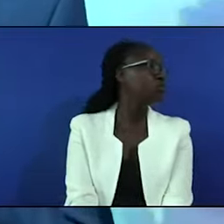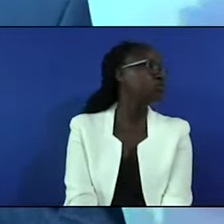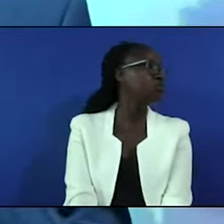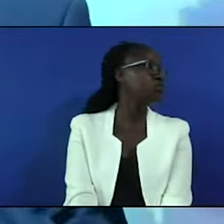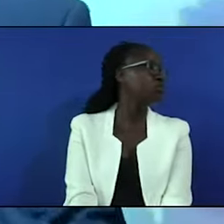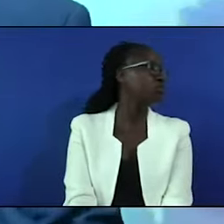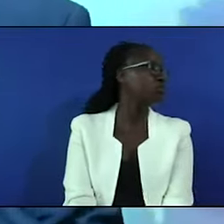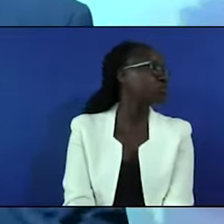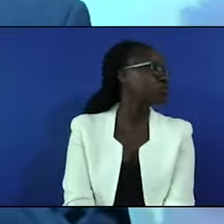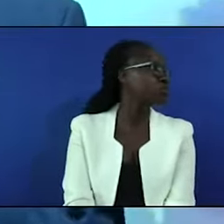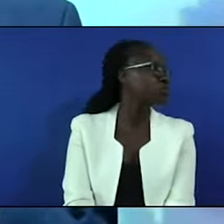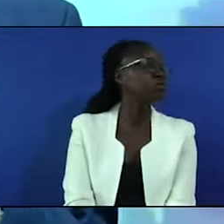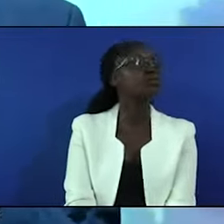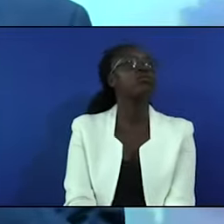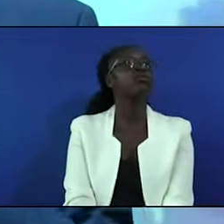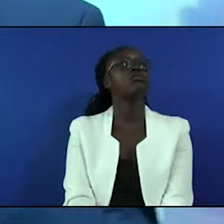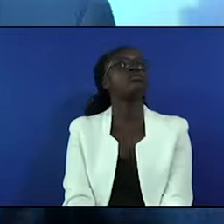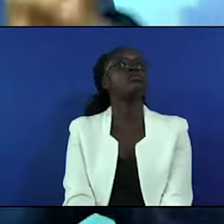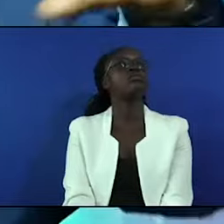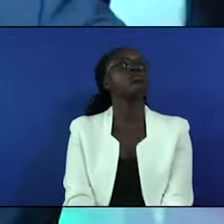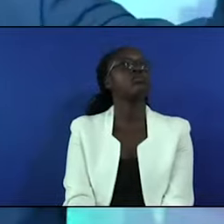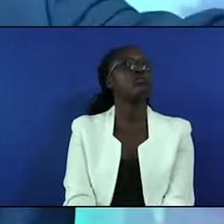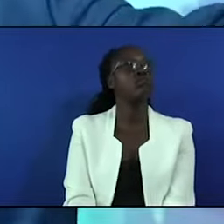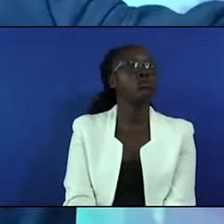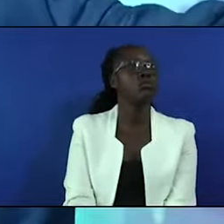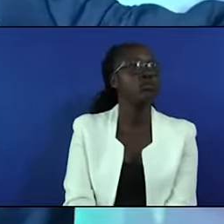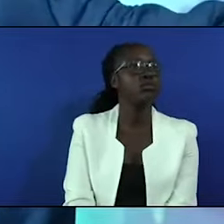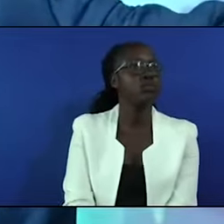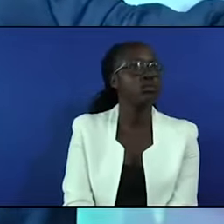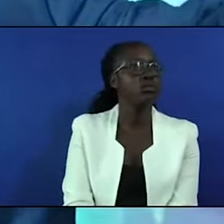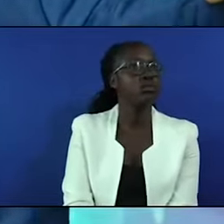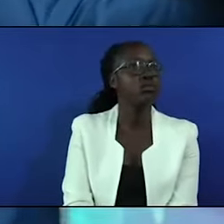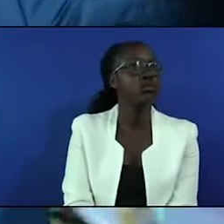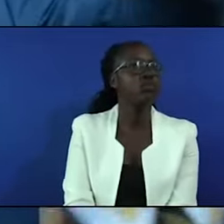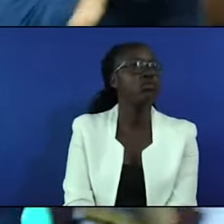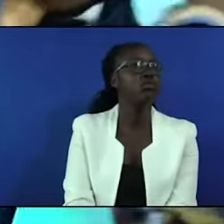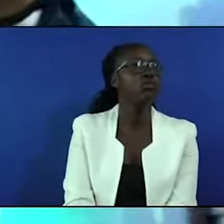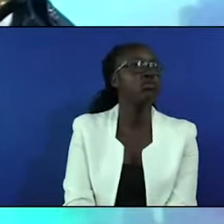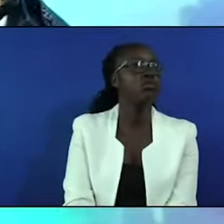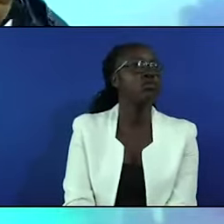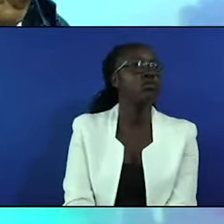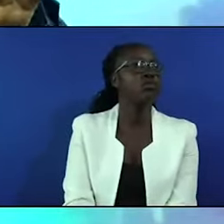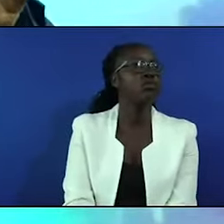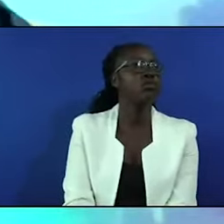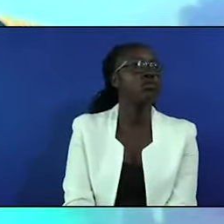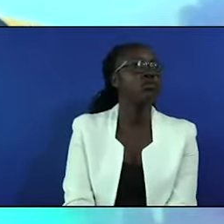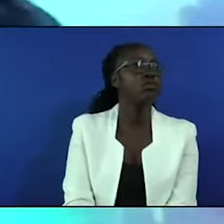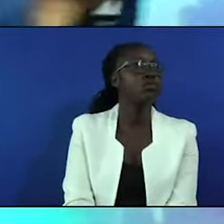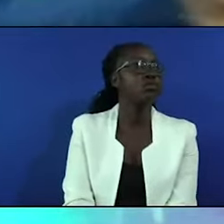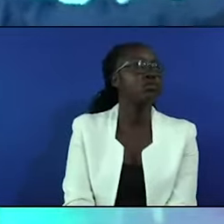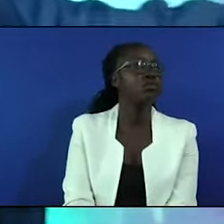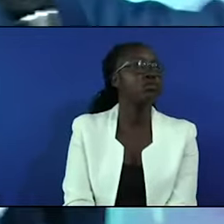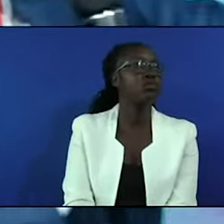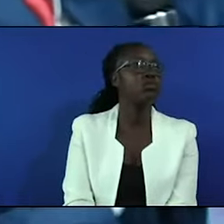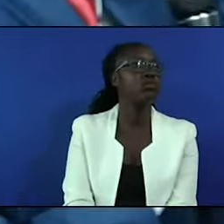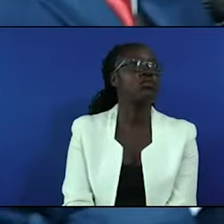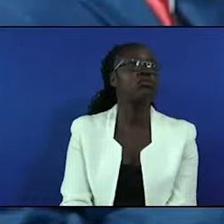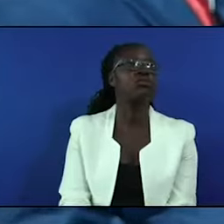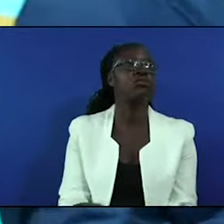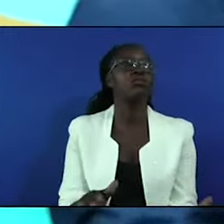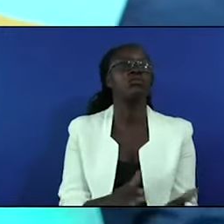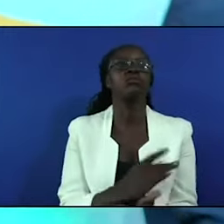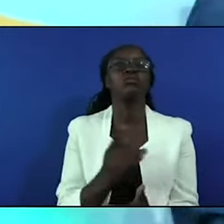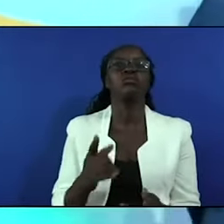going to try. You know what? As they are coming, let me tell you something. Some of us don't give a perfect